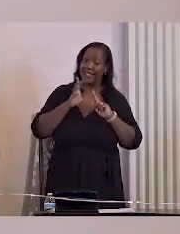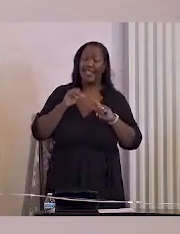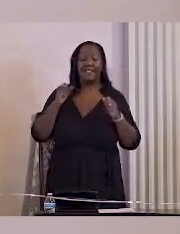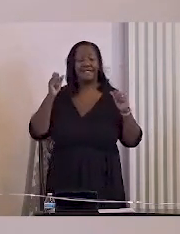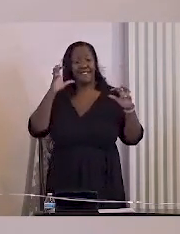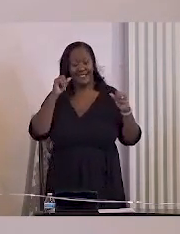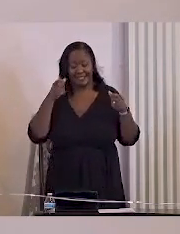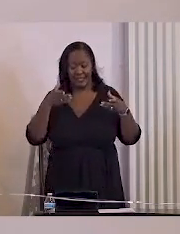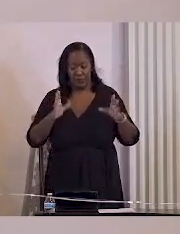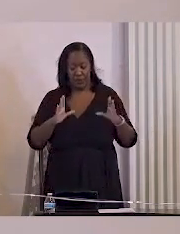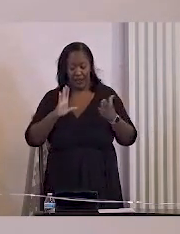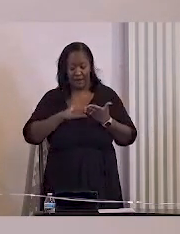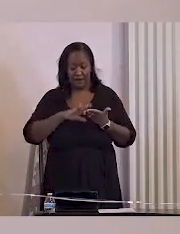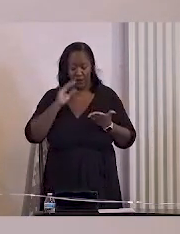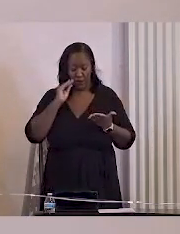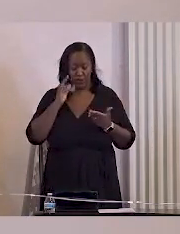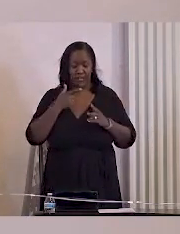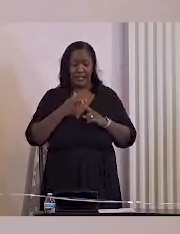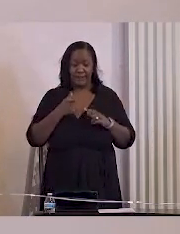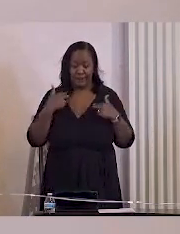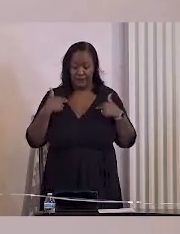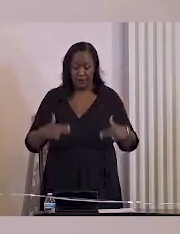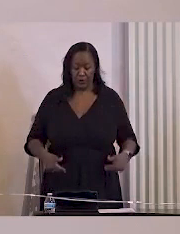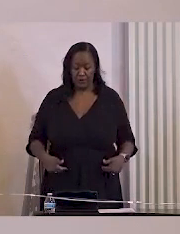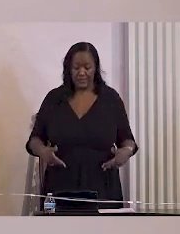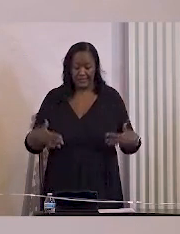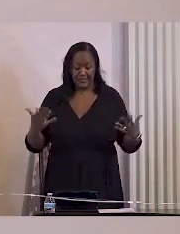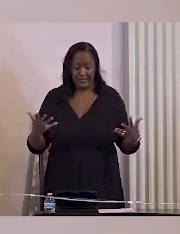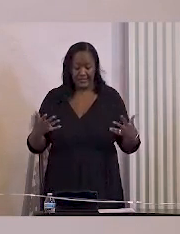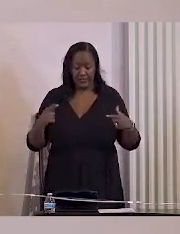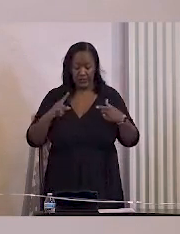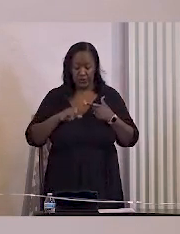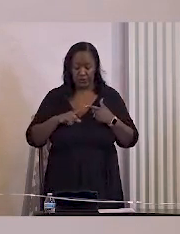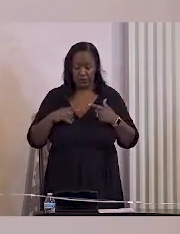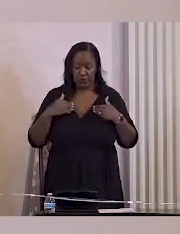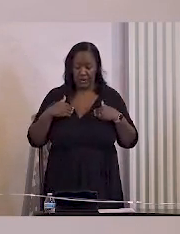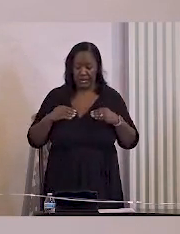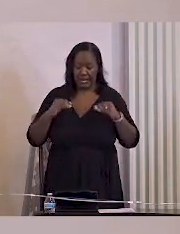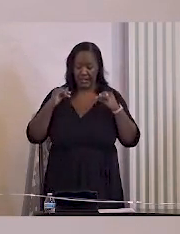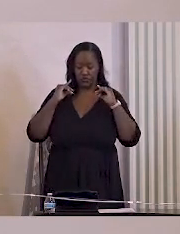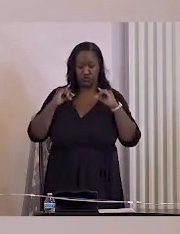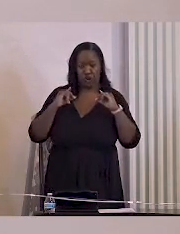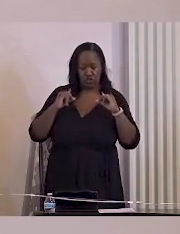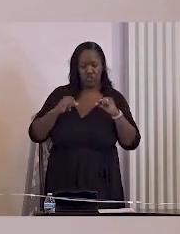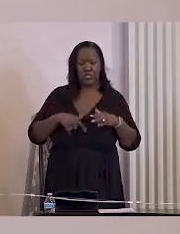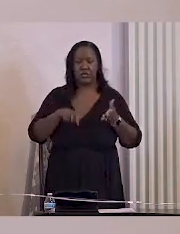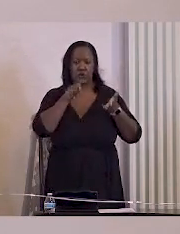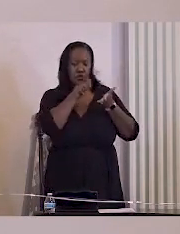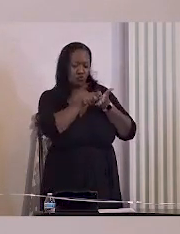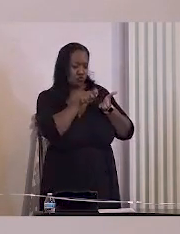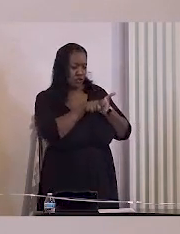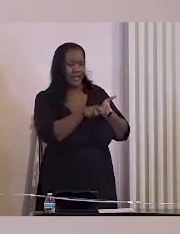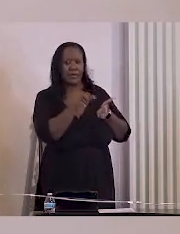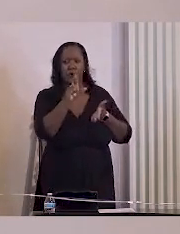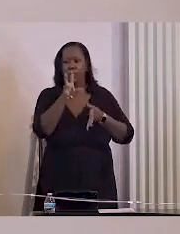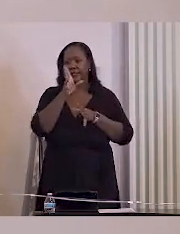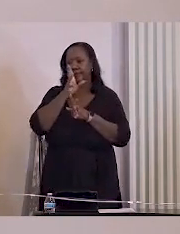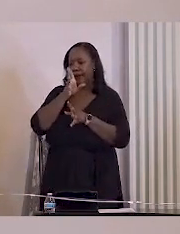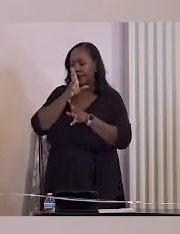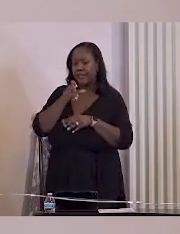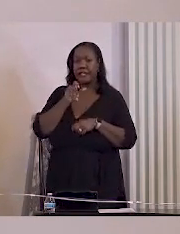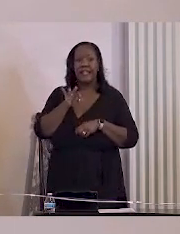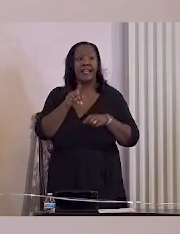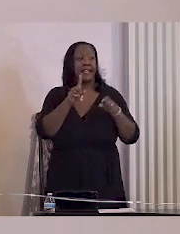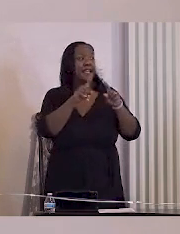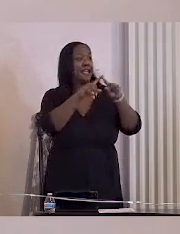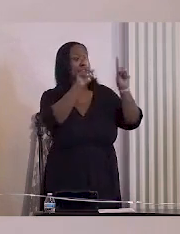way of learning in humans is through instruction. We learn from the spoken words or written notes. If a sign